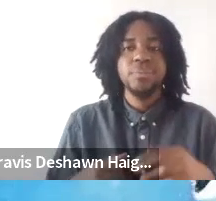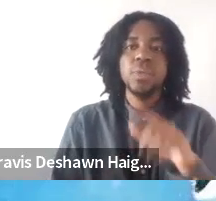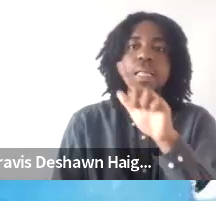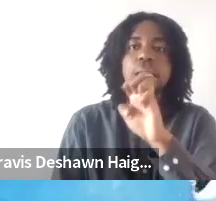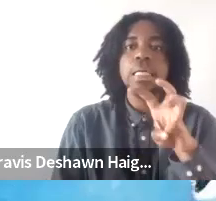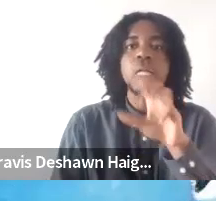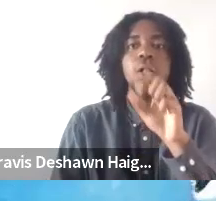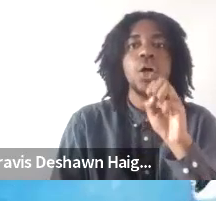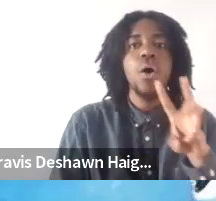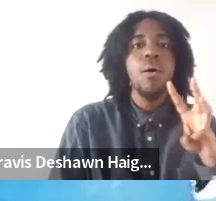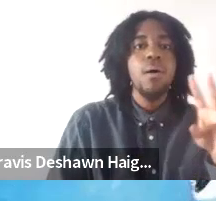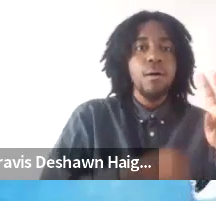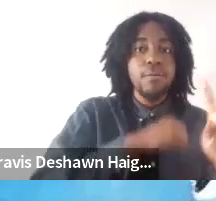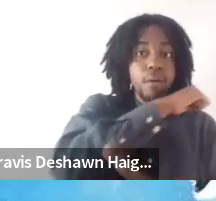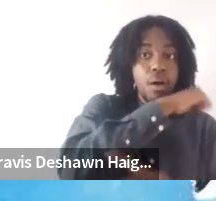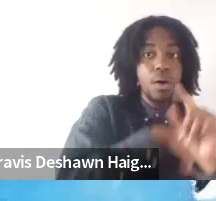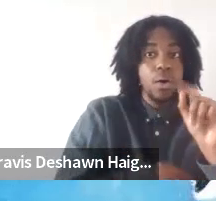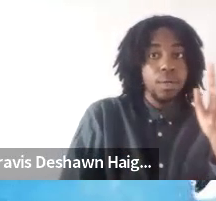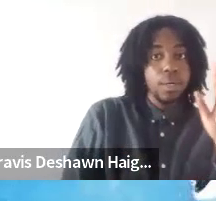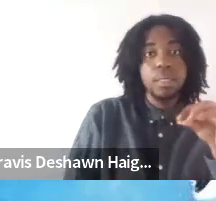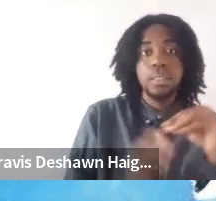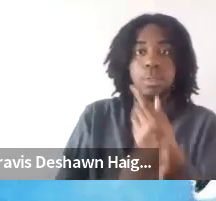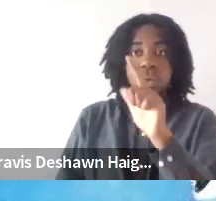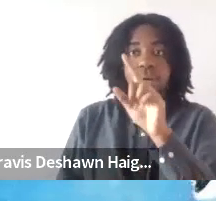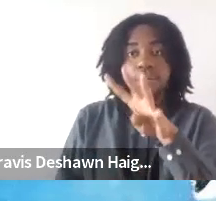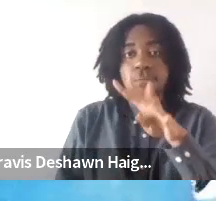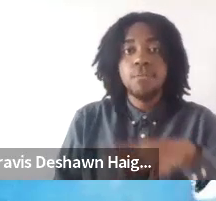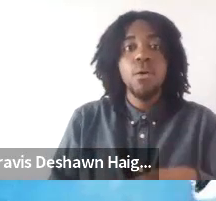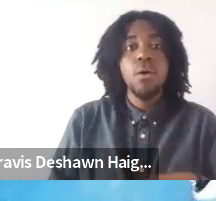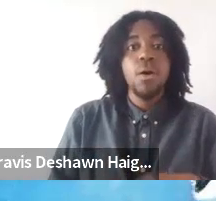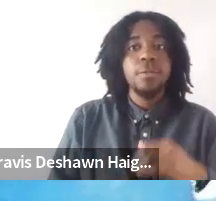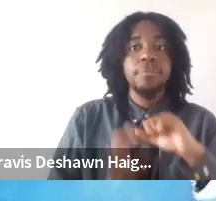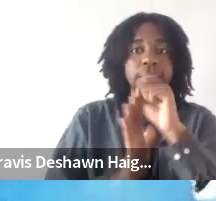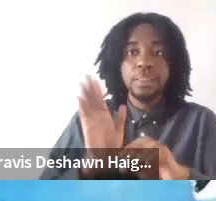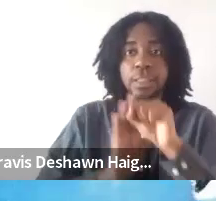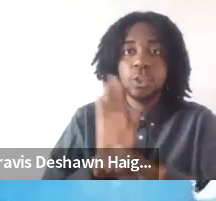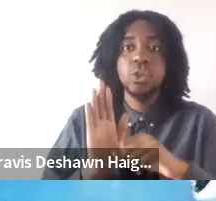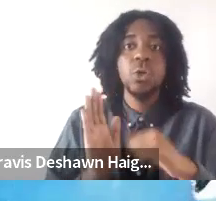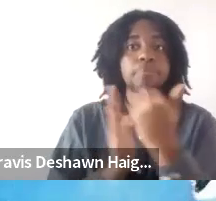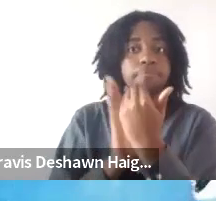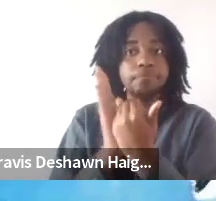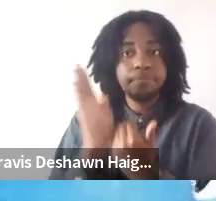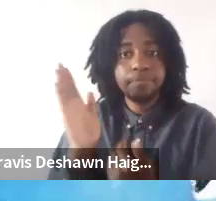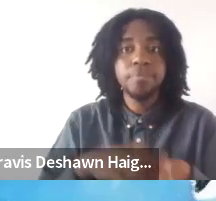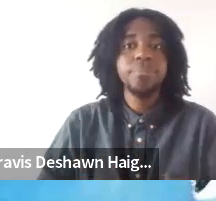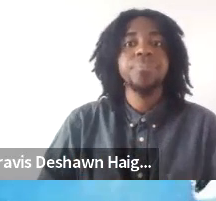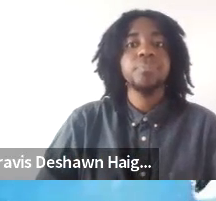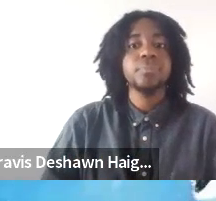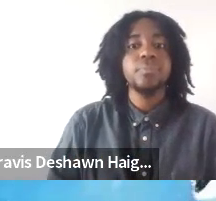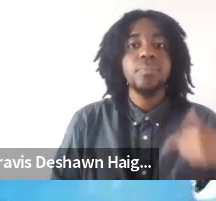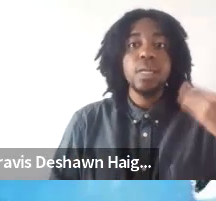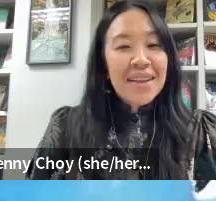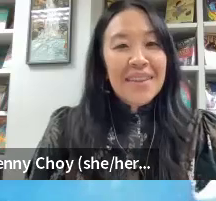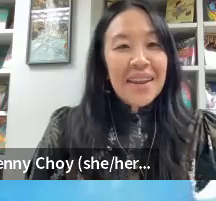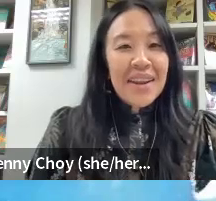2024 Seasonal Showcase. My name is Jenny Choi. My pronouns are she, her. I'm an East Asian Native Hawaiian